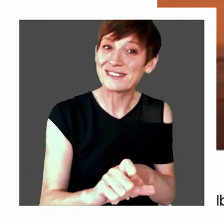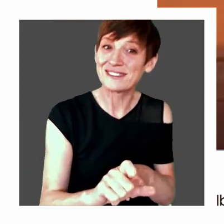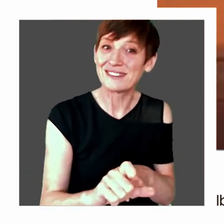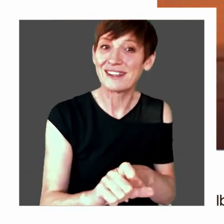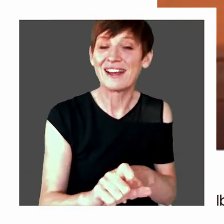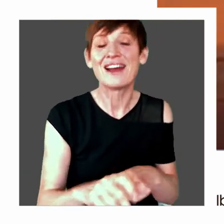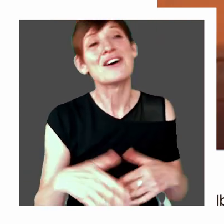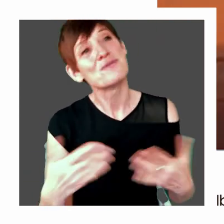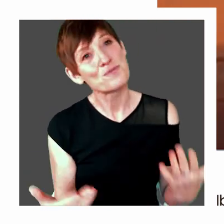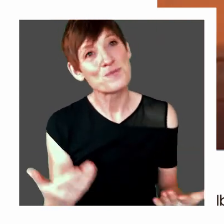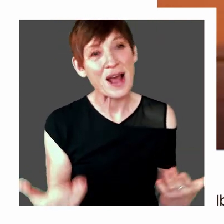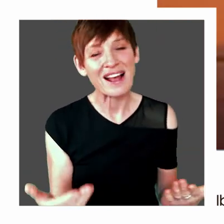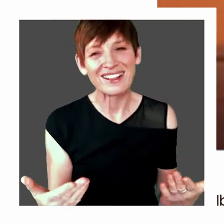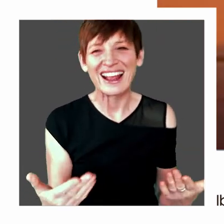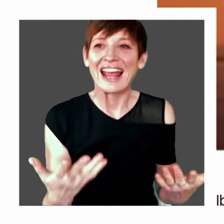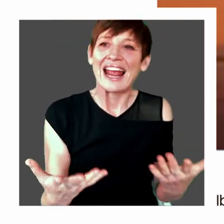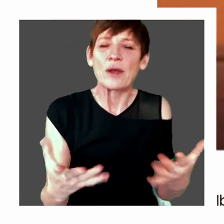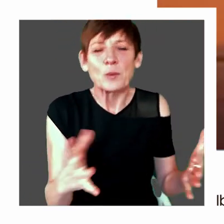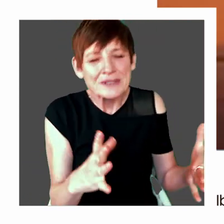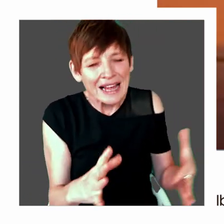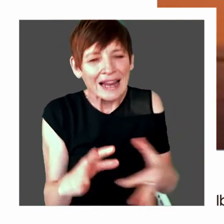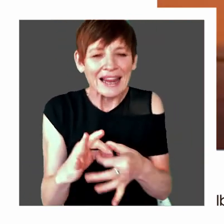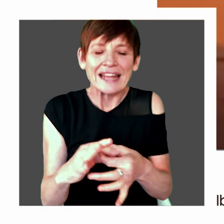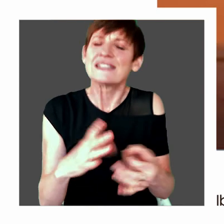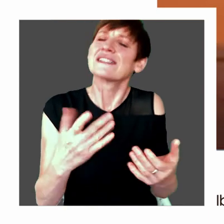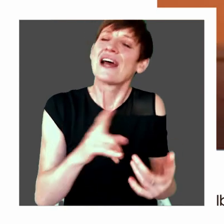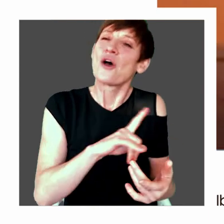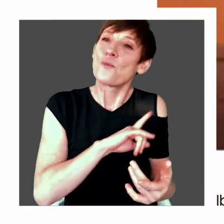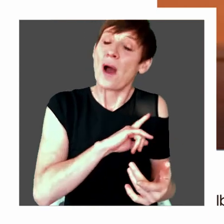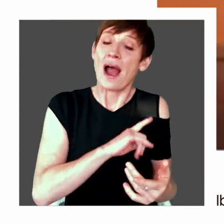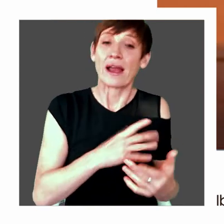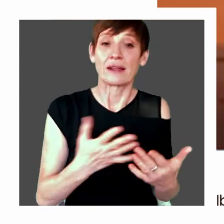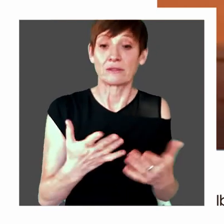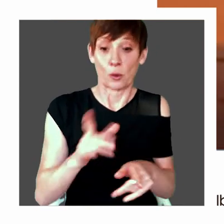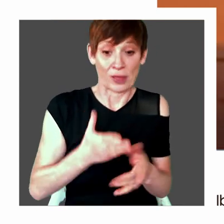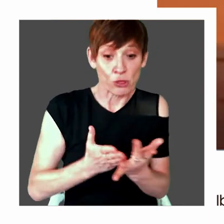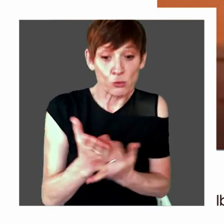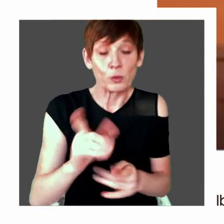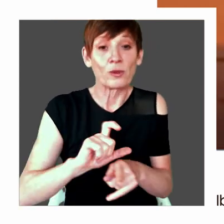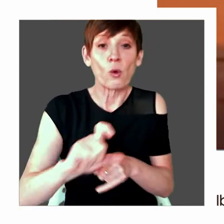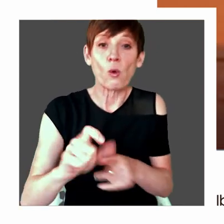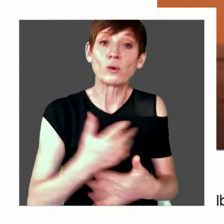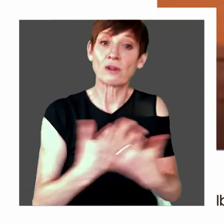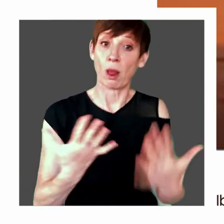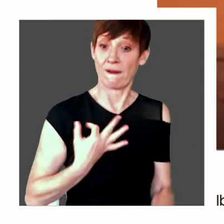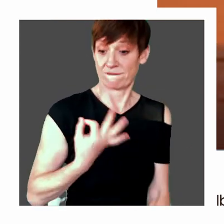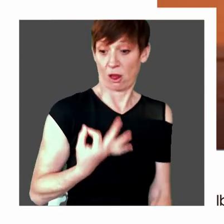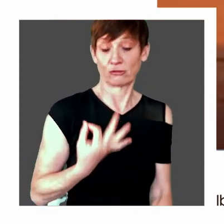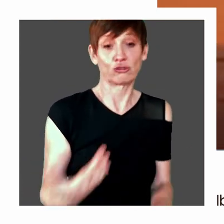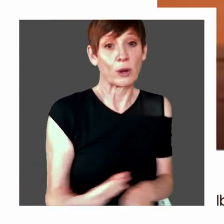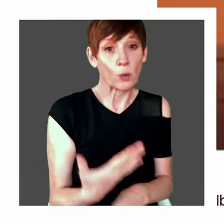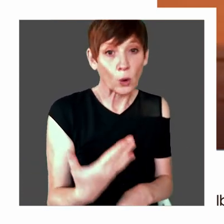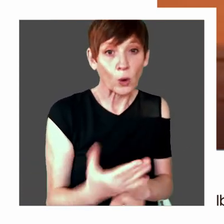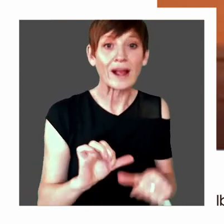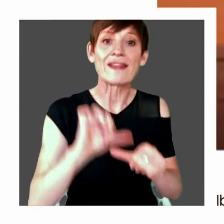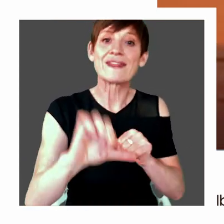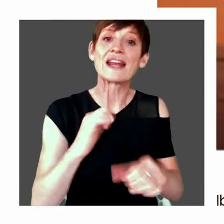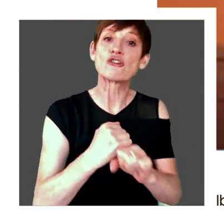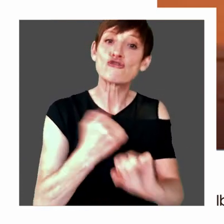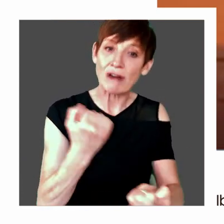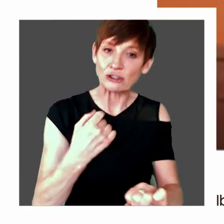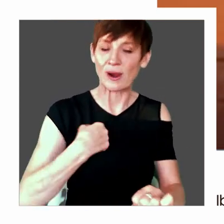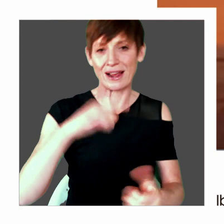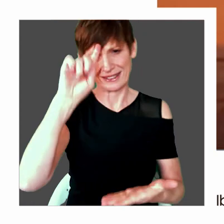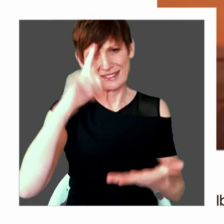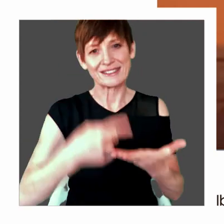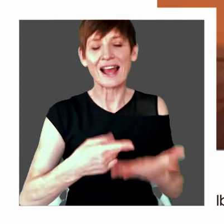It was stuff I did whilst on my course. So I did a lot of volunteering in my spare time as a student. And after I graduated, I decided I wanted